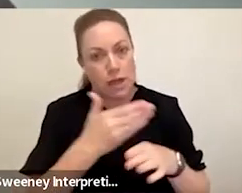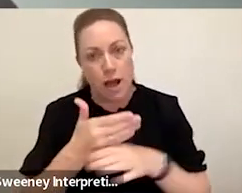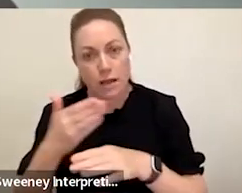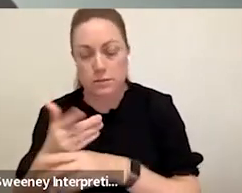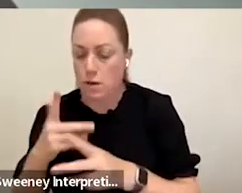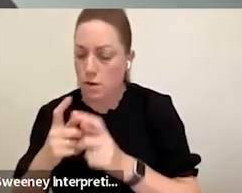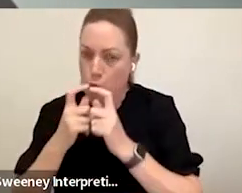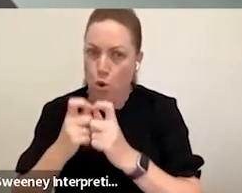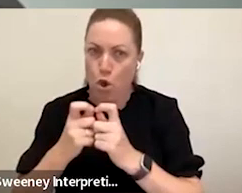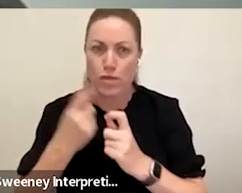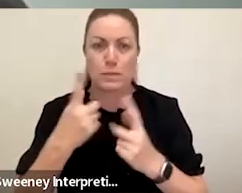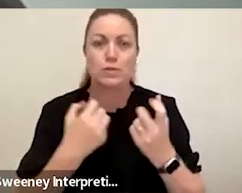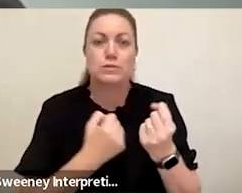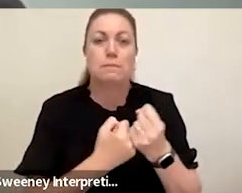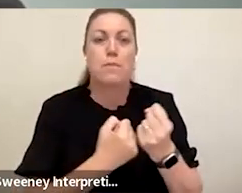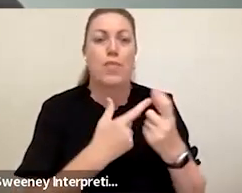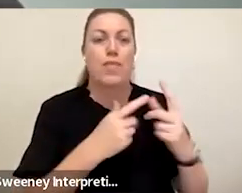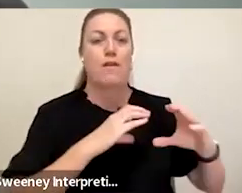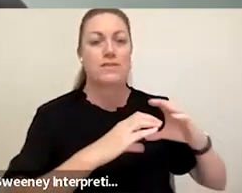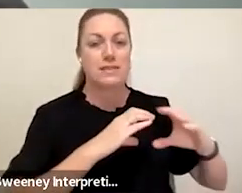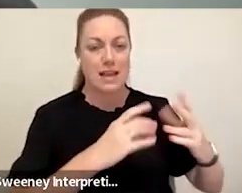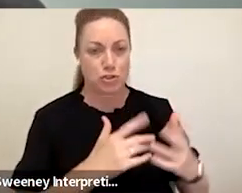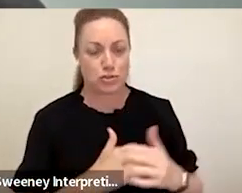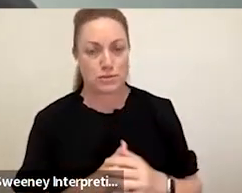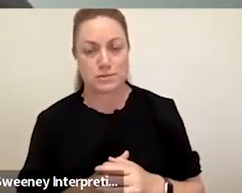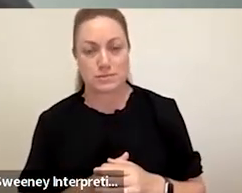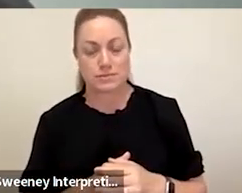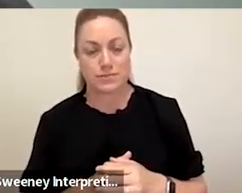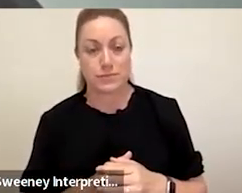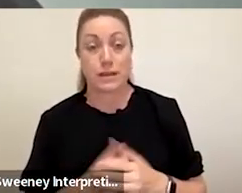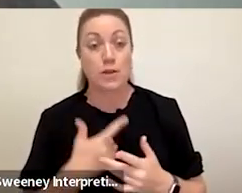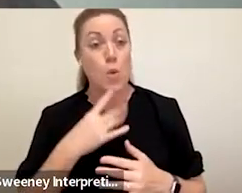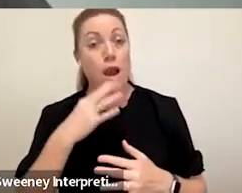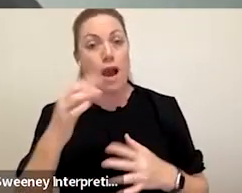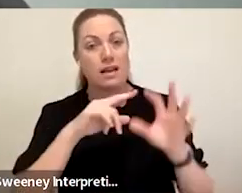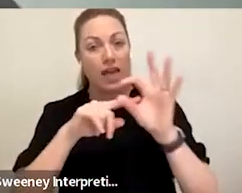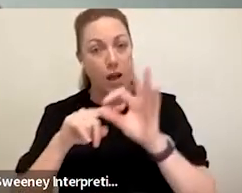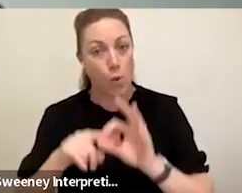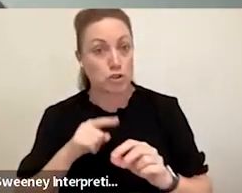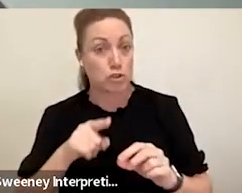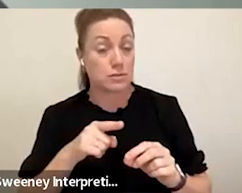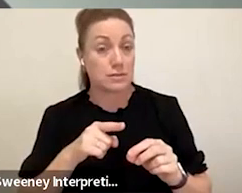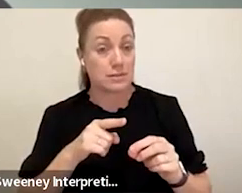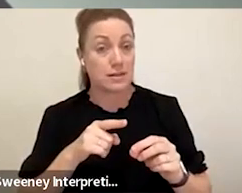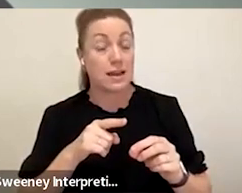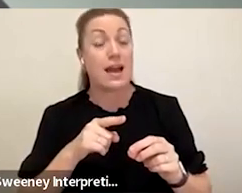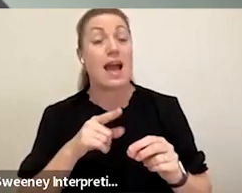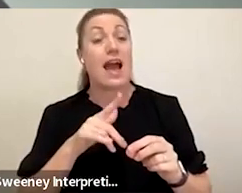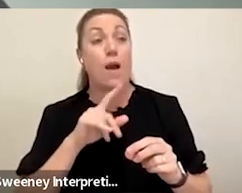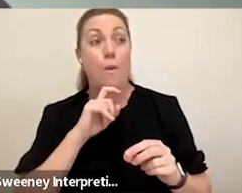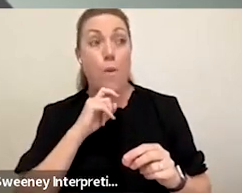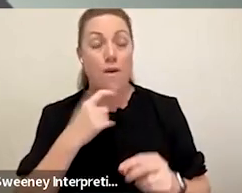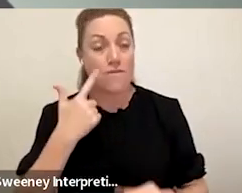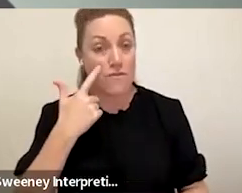to support that conversation. So we're asking that question in our surveys, and stay tuned for the answer to that question, because we are